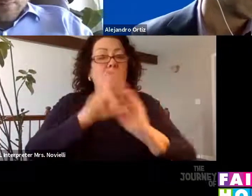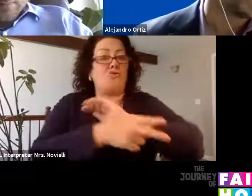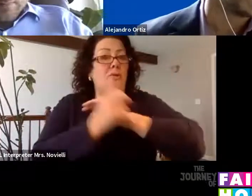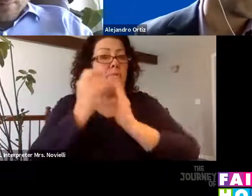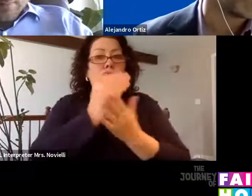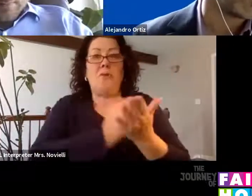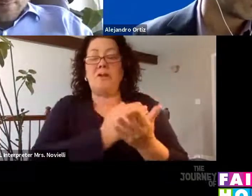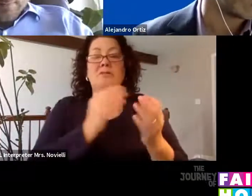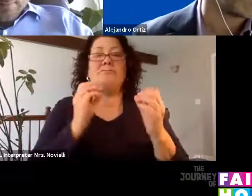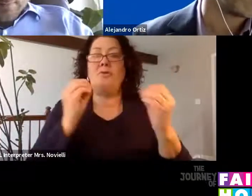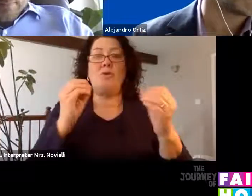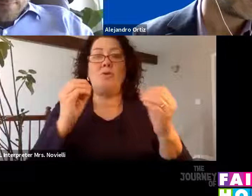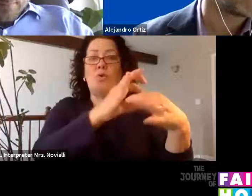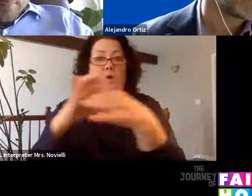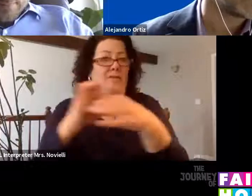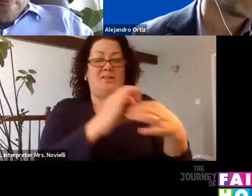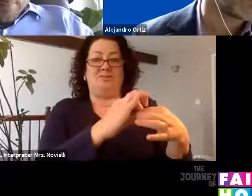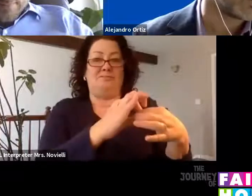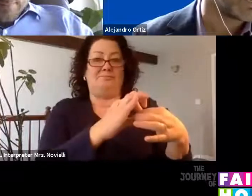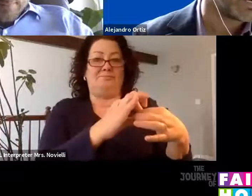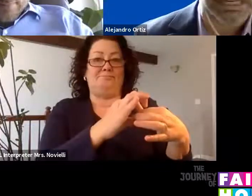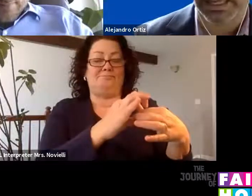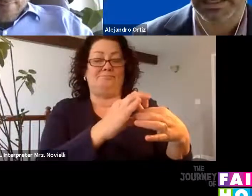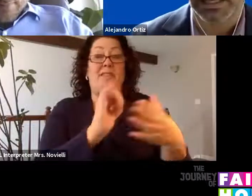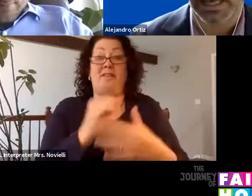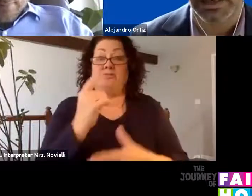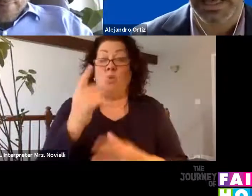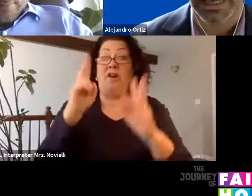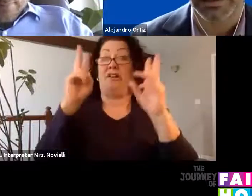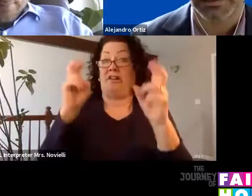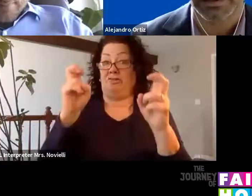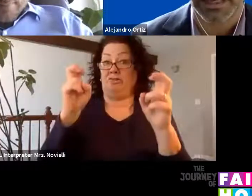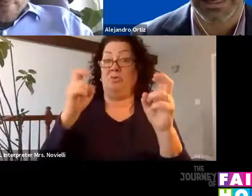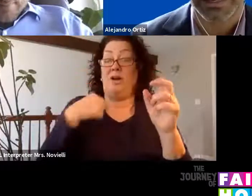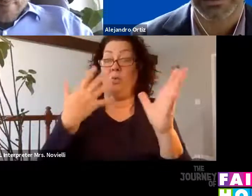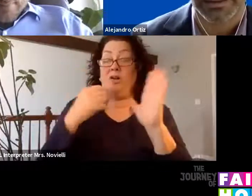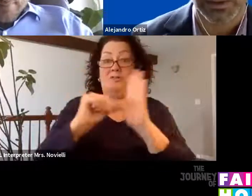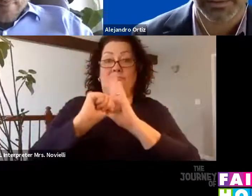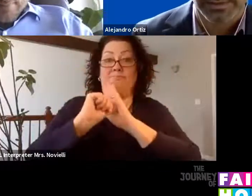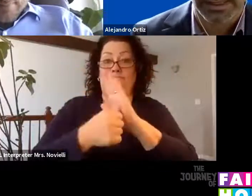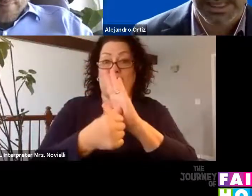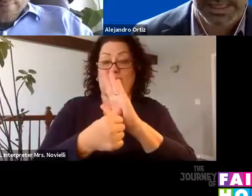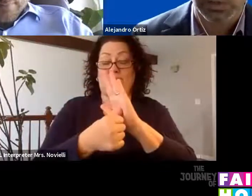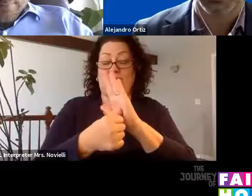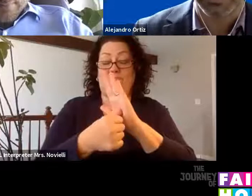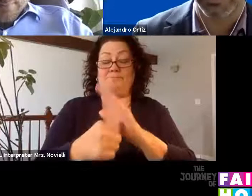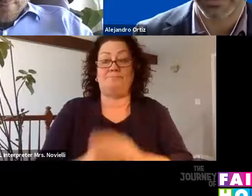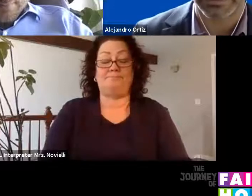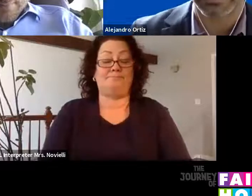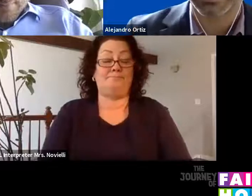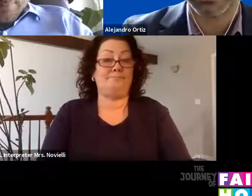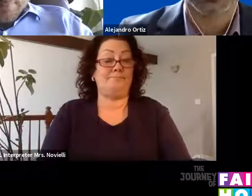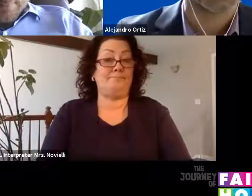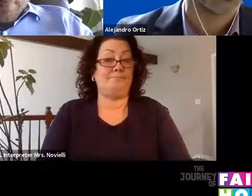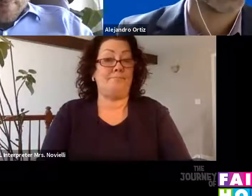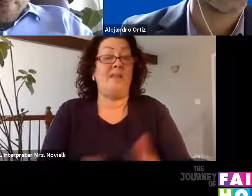whatsoever. So that's one issue that I want to highlight, and sort of, as well as to flag